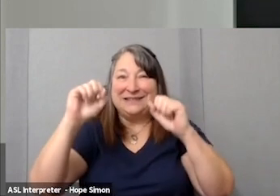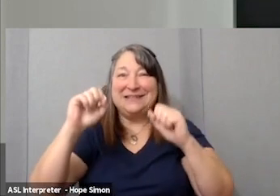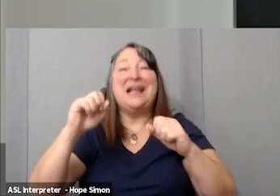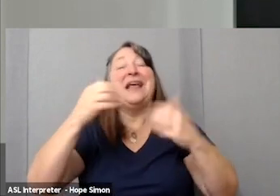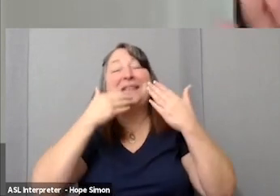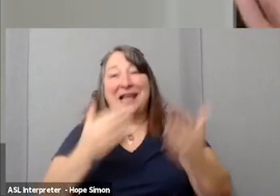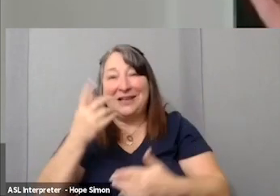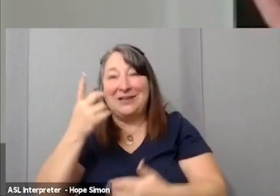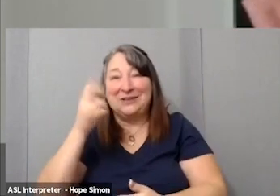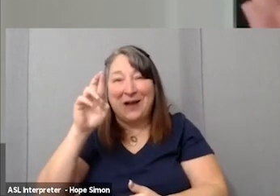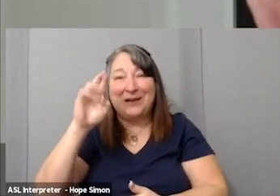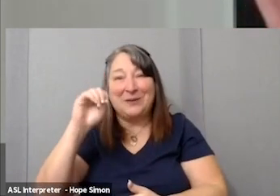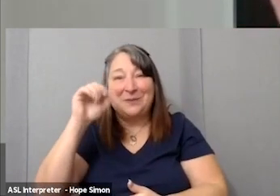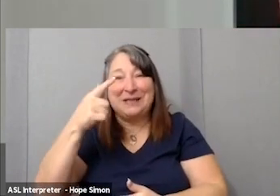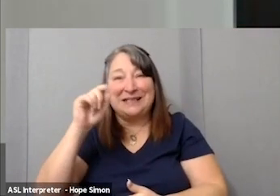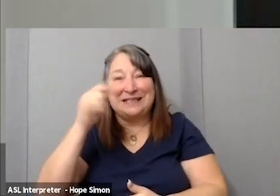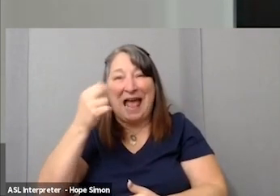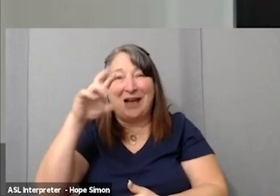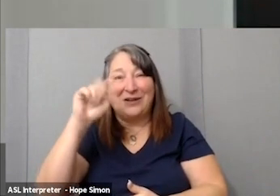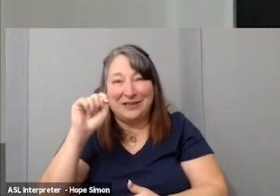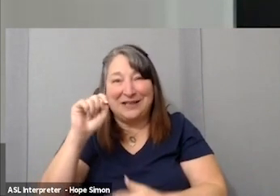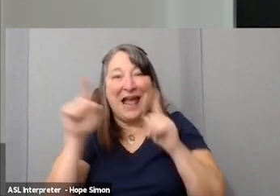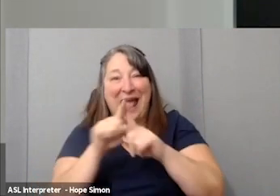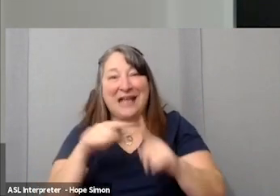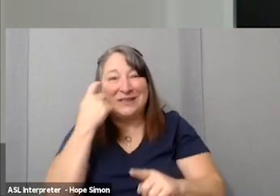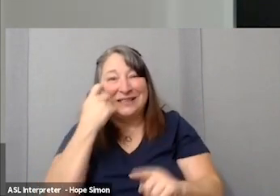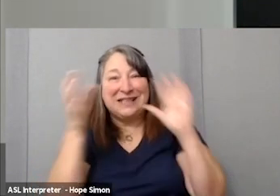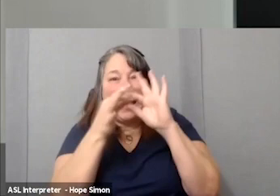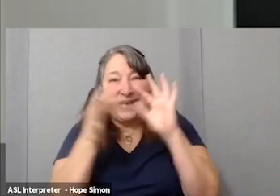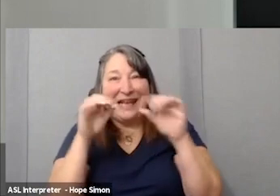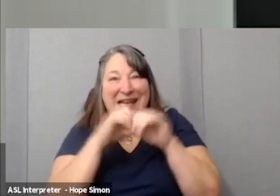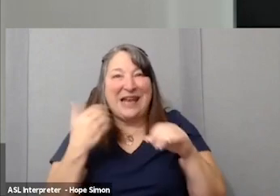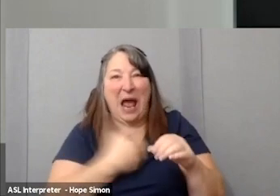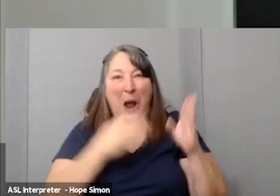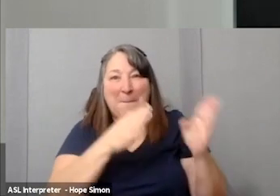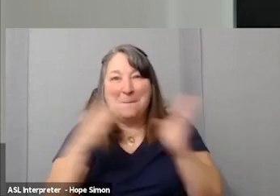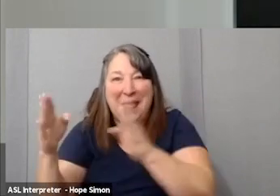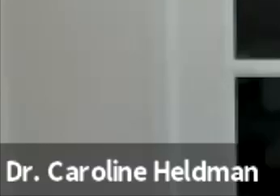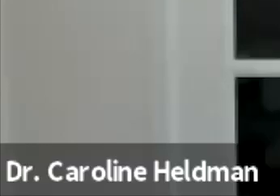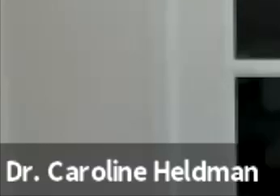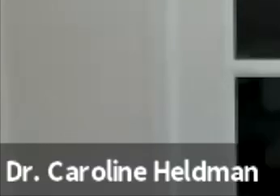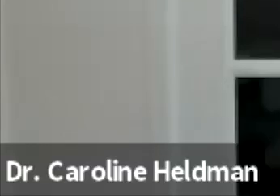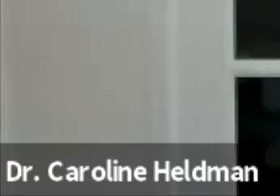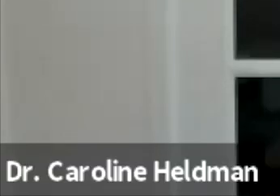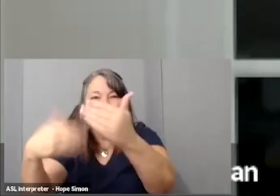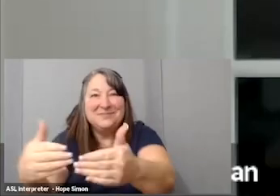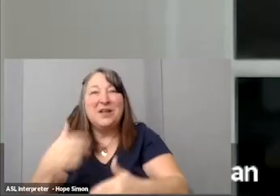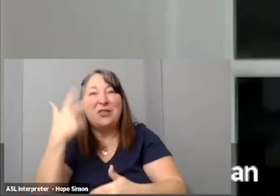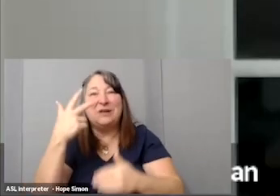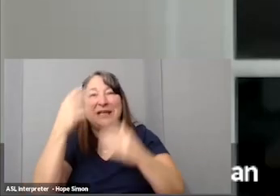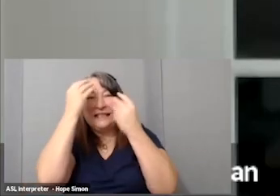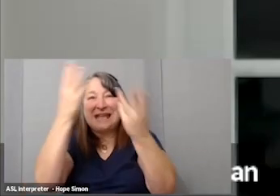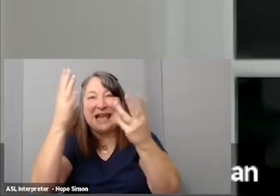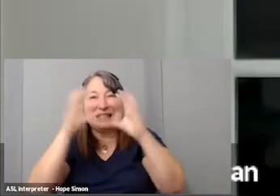So as was noted in the methodology, we had 3 data sets that we're working with. The first is